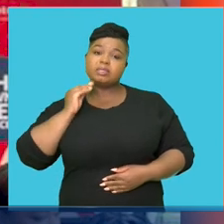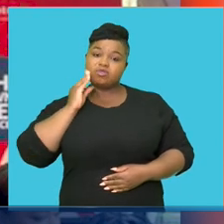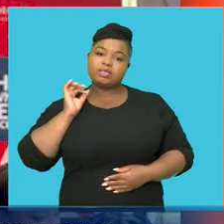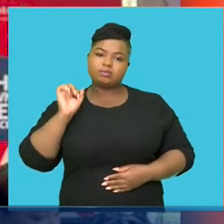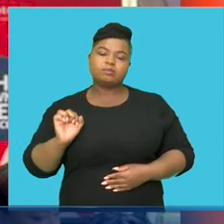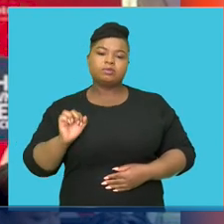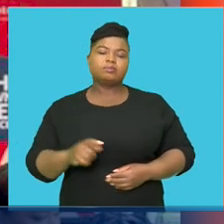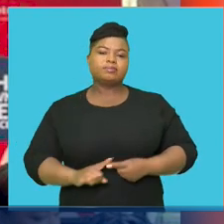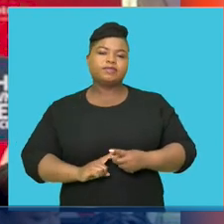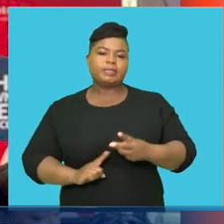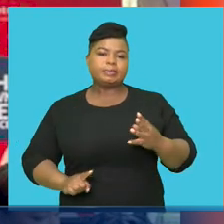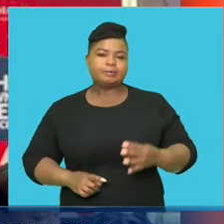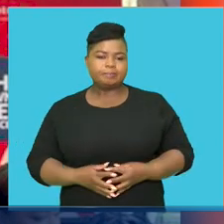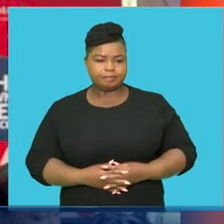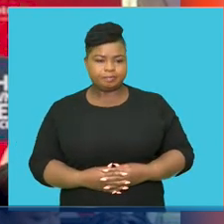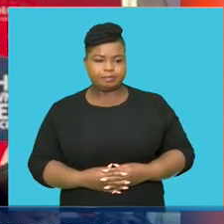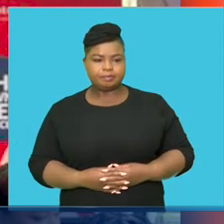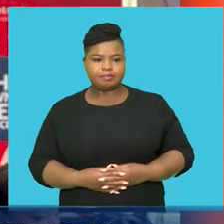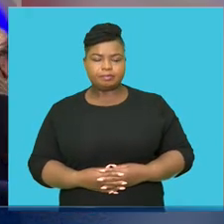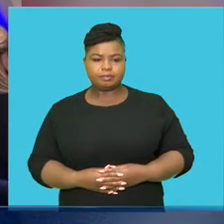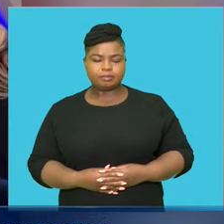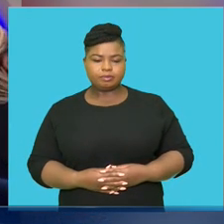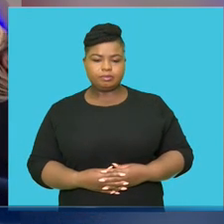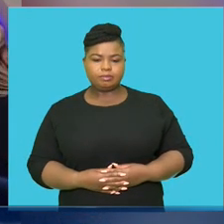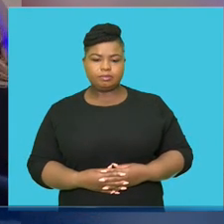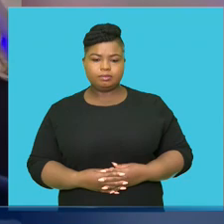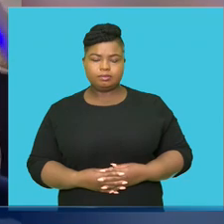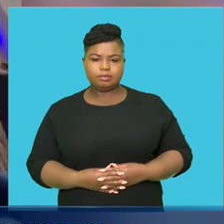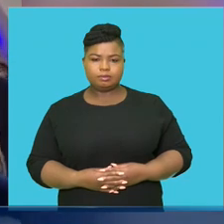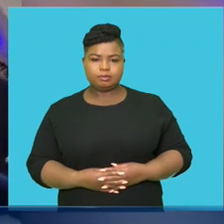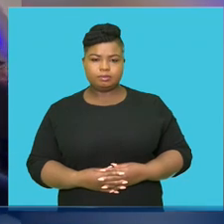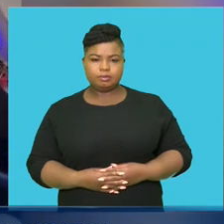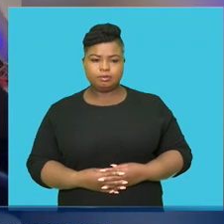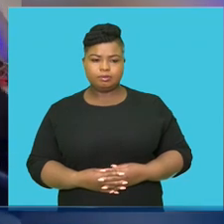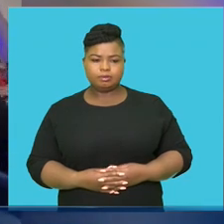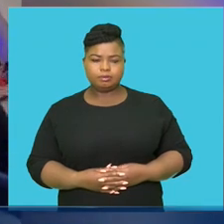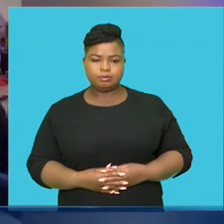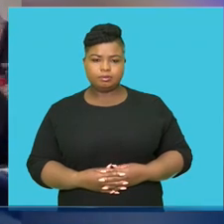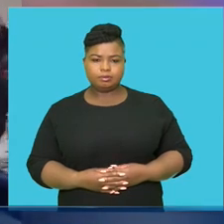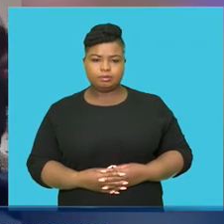emkake ni e a chugenem. Ez nabeni ze sowe to tv, gengnoglungam tembu nisa senten.